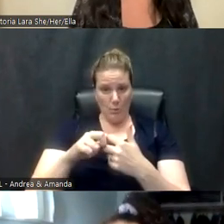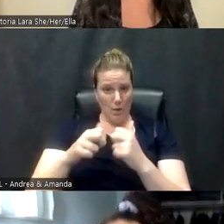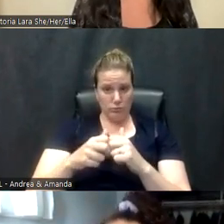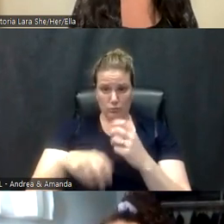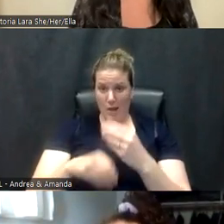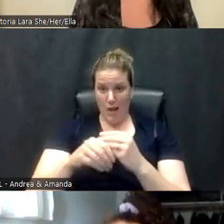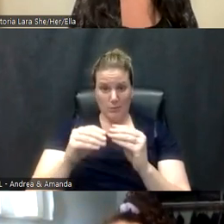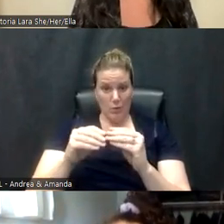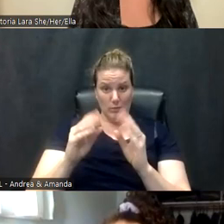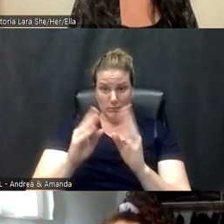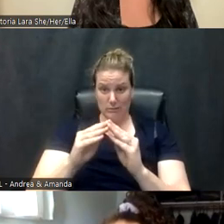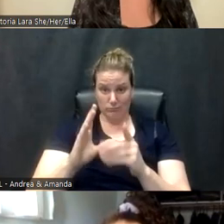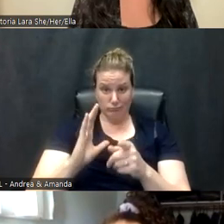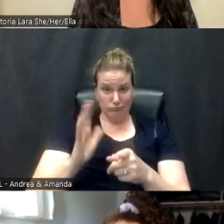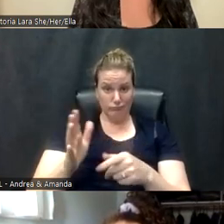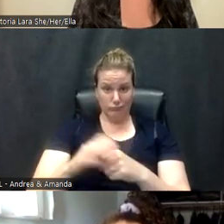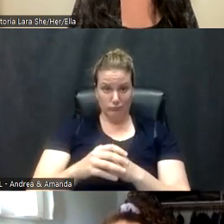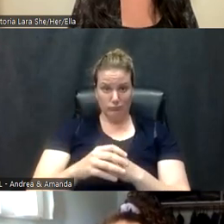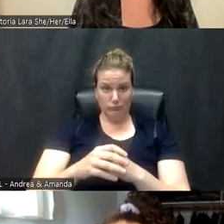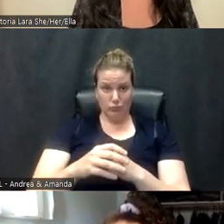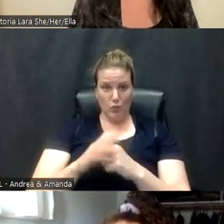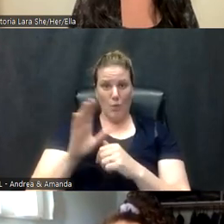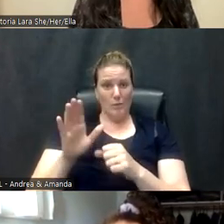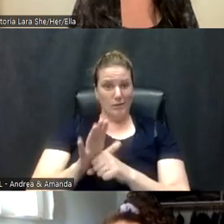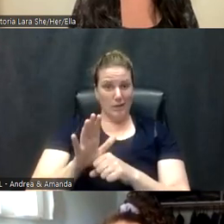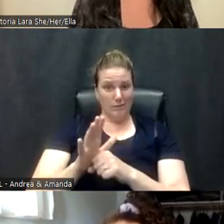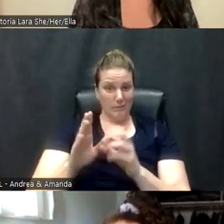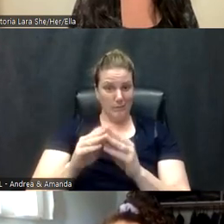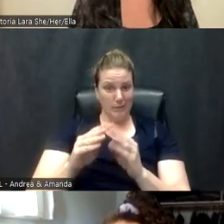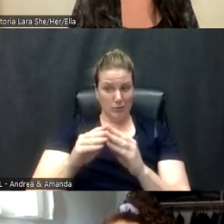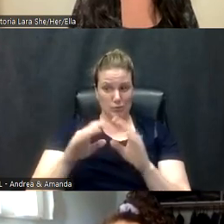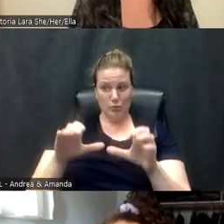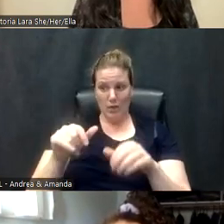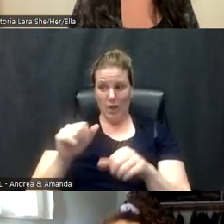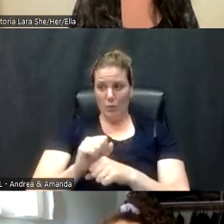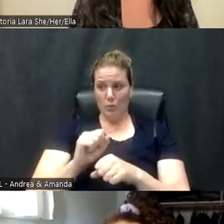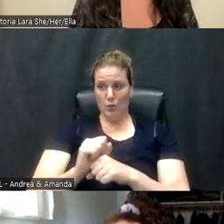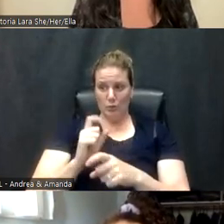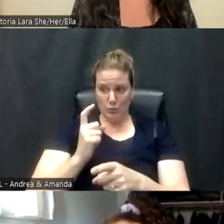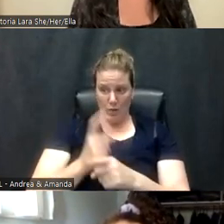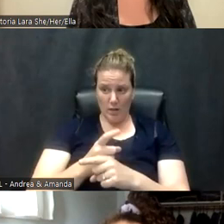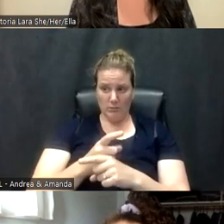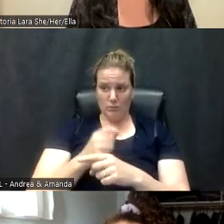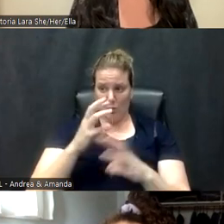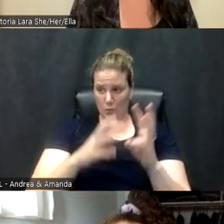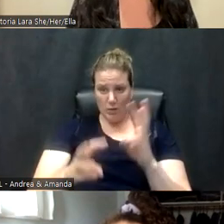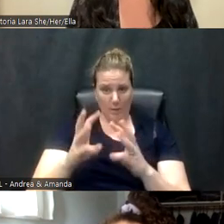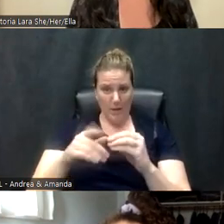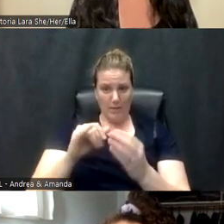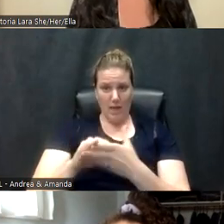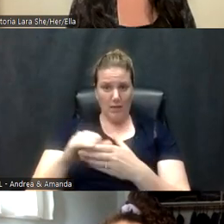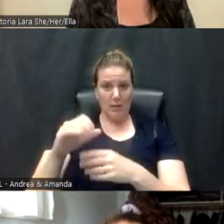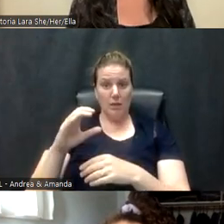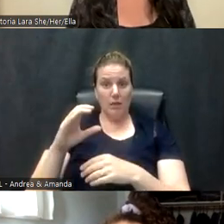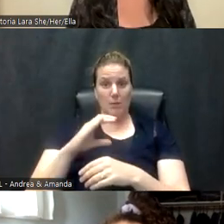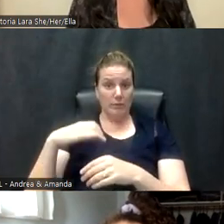more meetings. That means there's gonna be enough meetings to do this work right. Don't worry about it. Commissioner